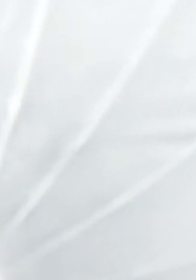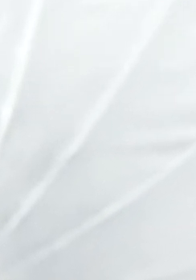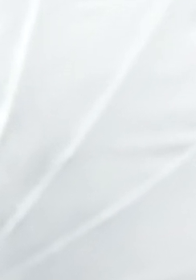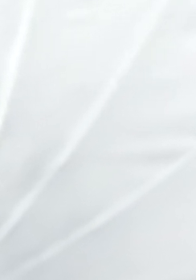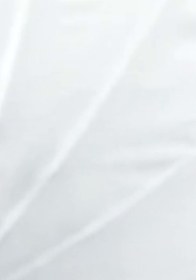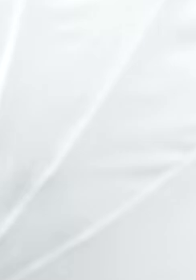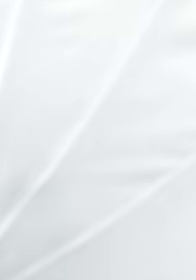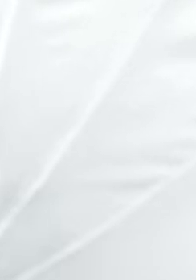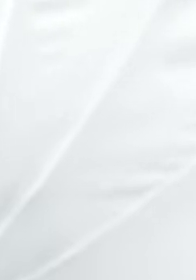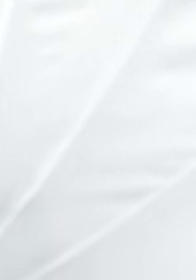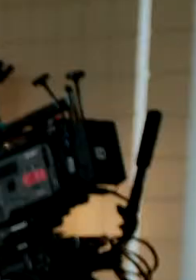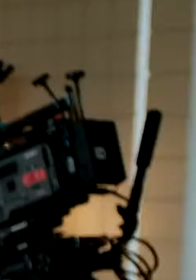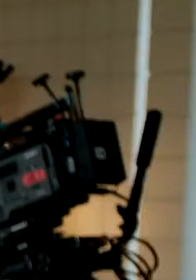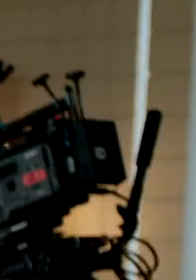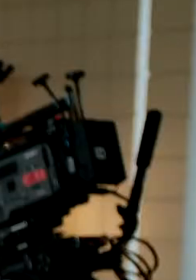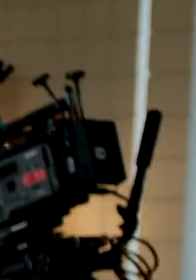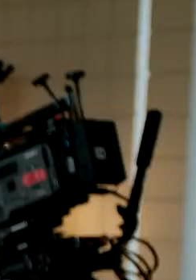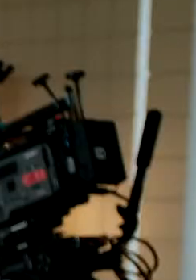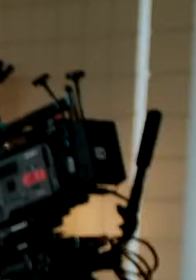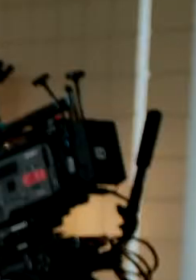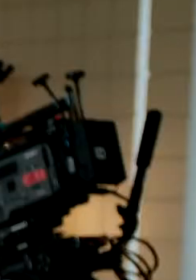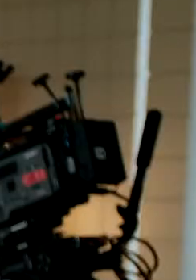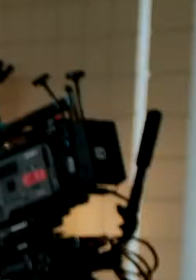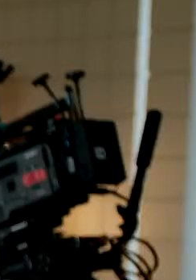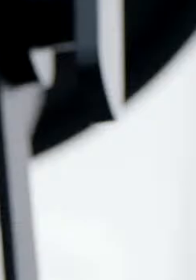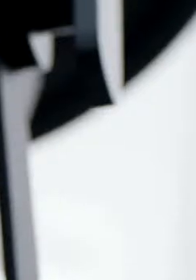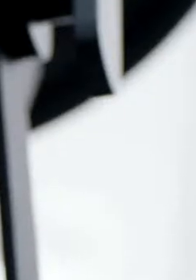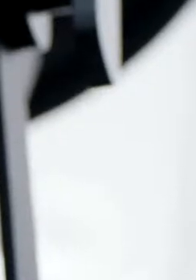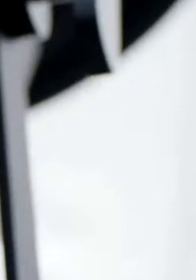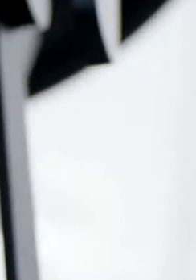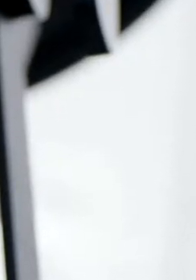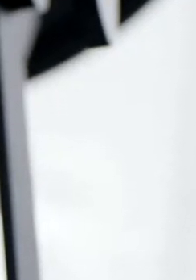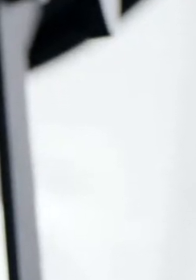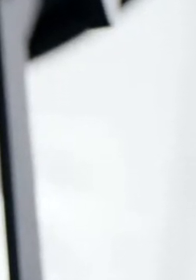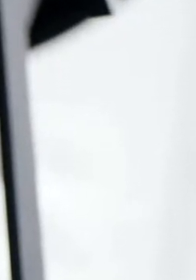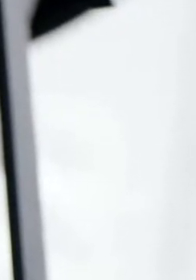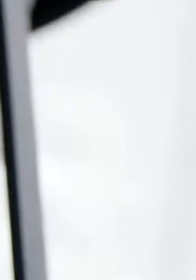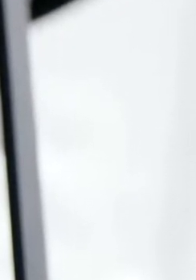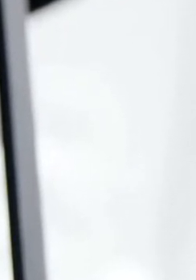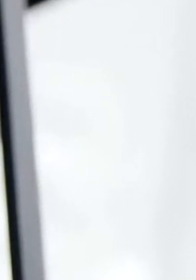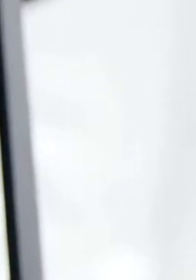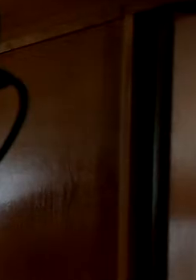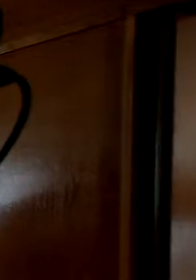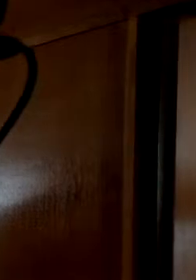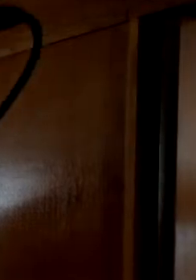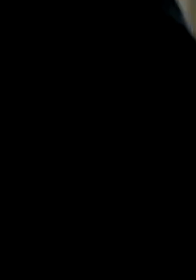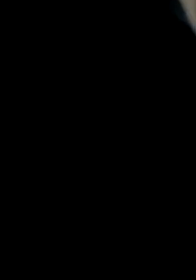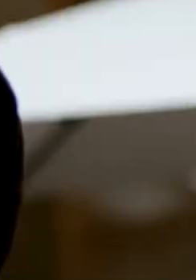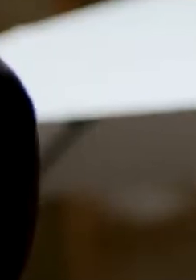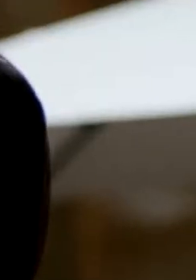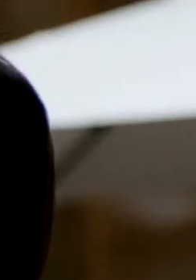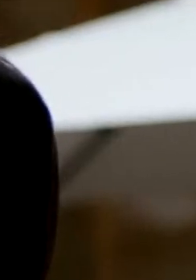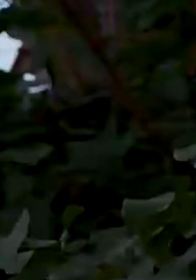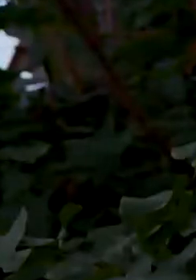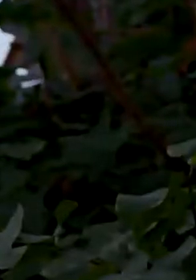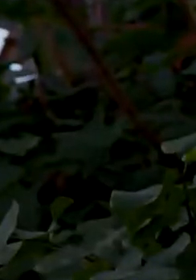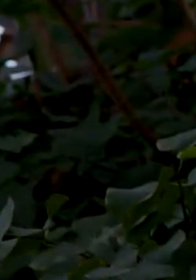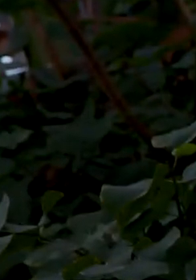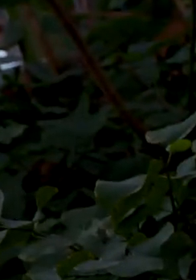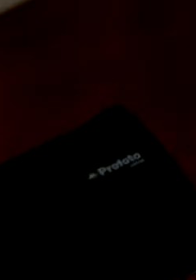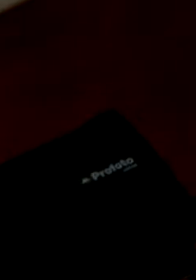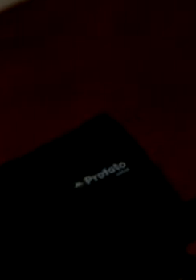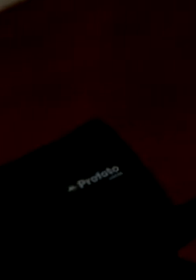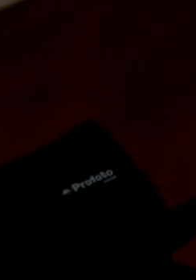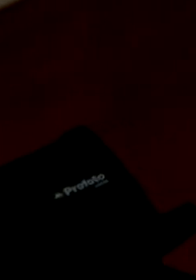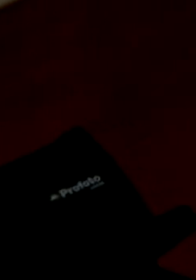Using the L1600D on set makes my job easier and faster. Without a ballast, you can rig it in ways that other lights can't be